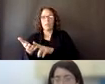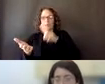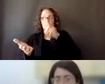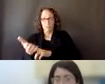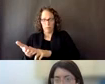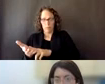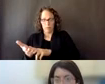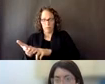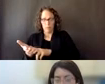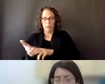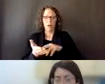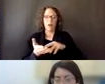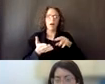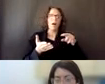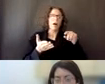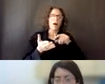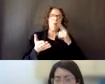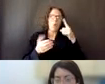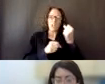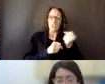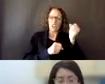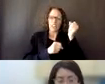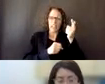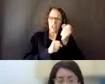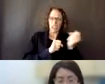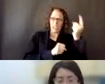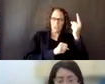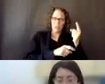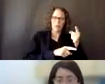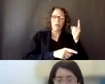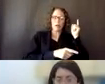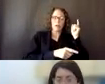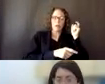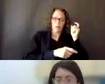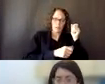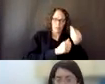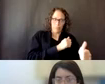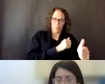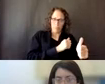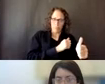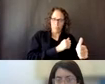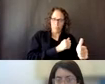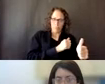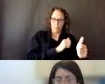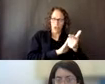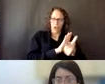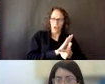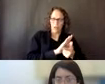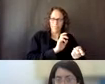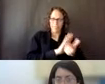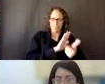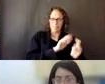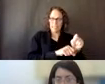the slave trade law in 1824. And so this created a lot of problems in Texas, mainly because here's